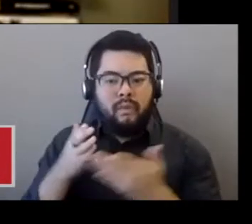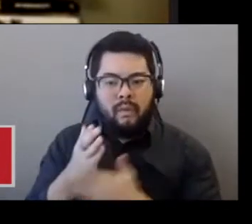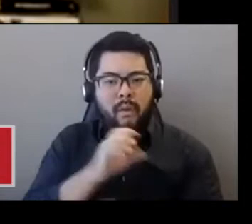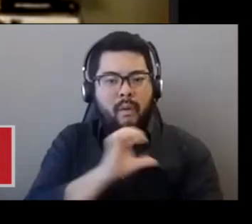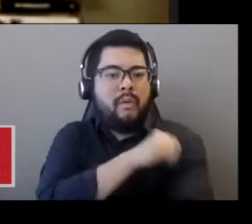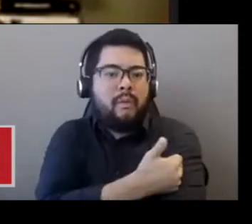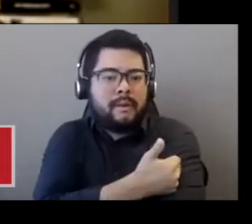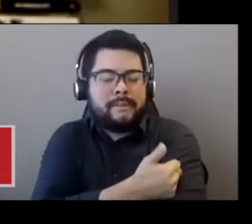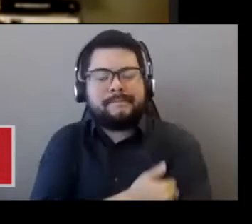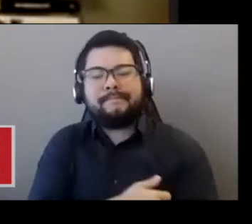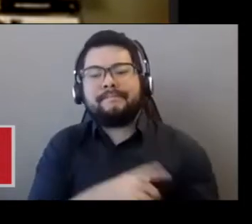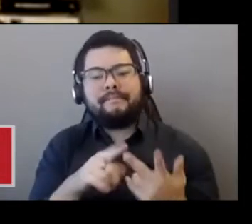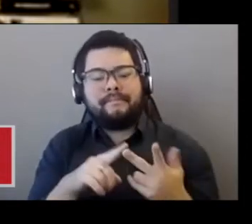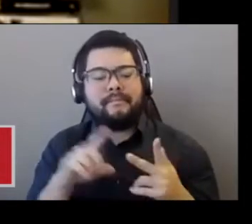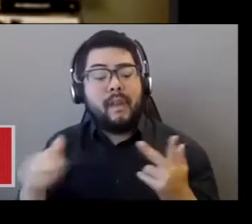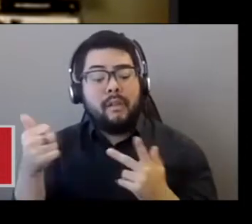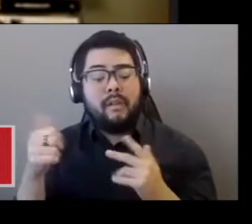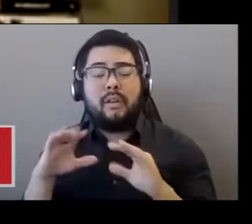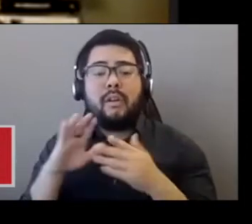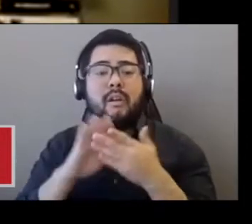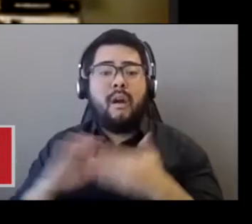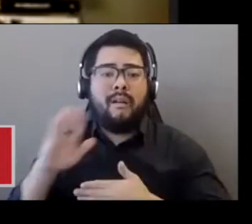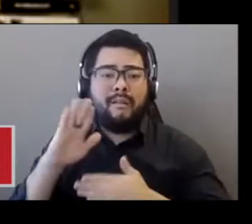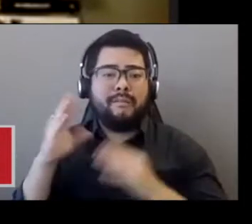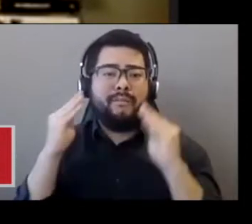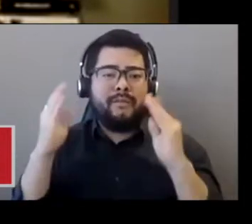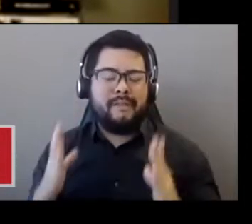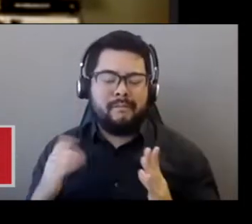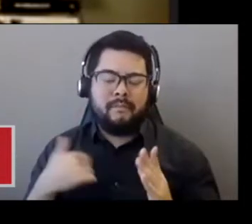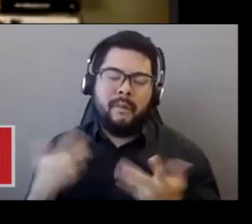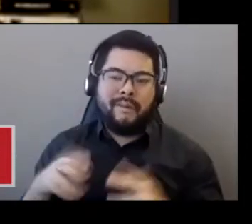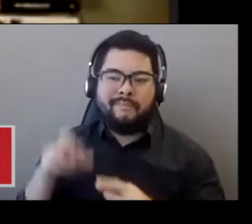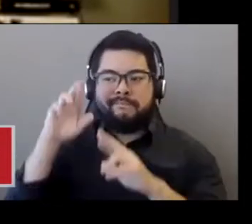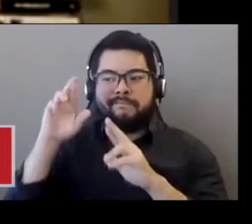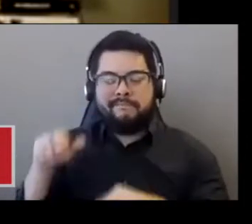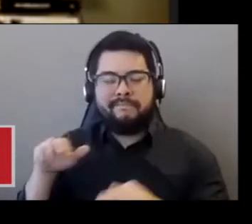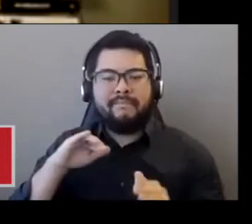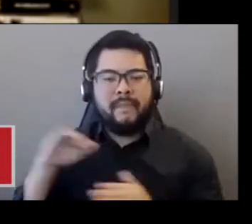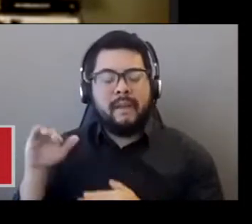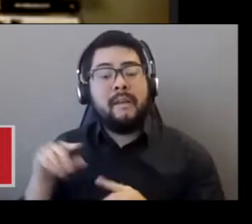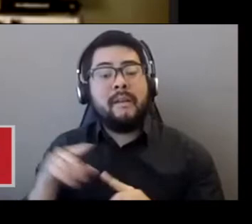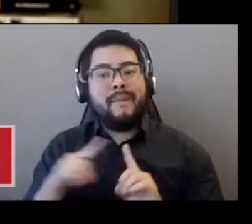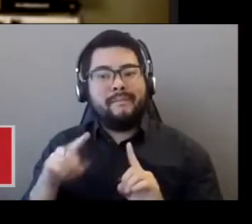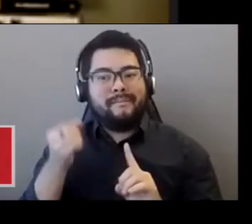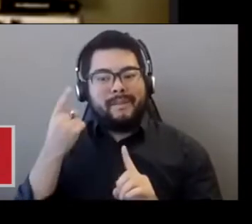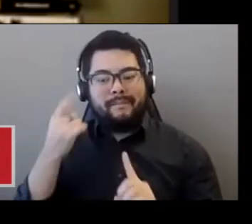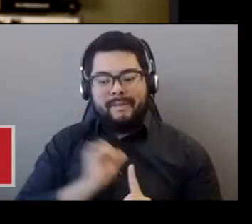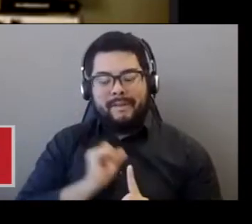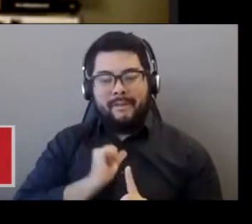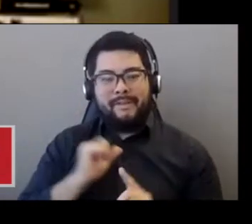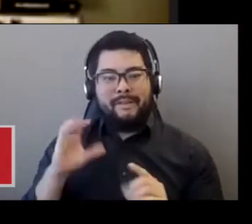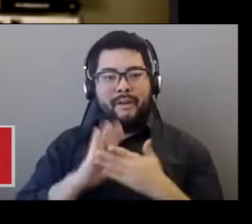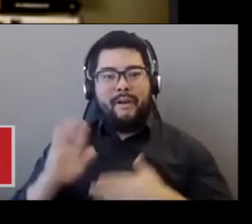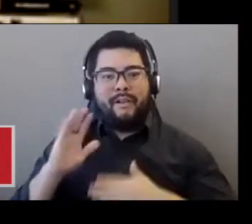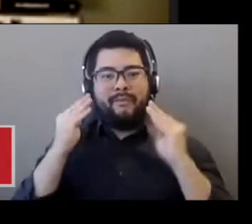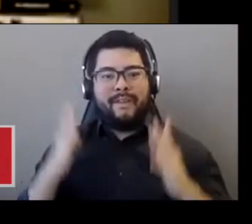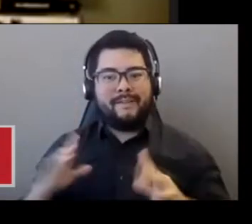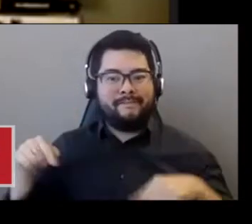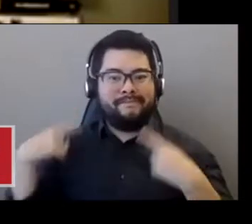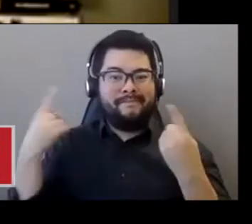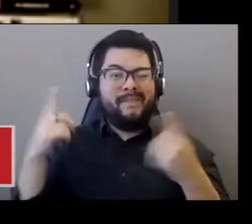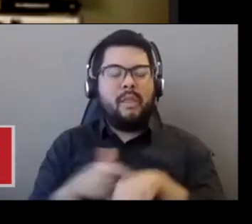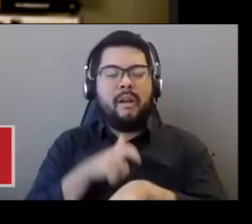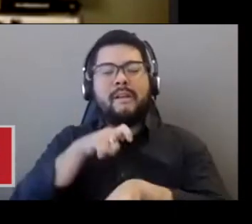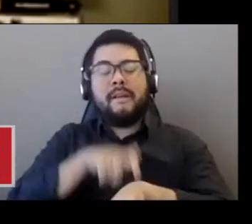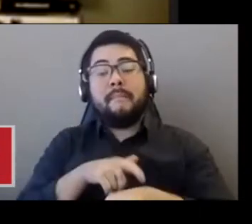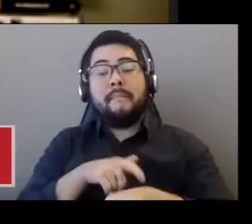about college professors, and no disrespect to college professors, but he says, and I was one for a long time, he says that our authority